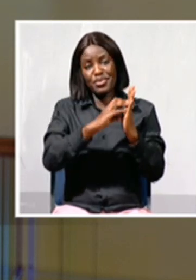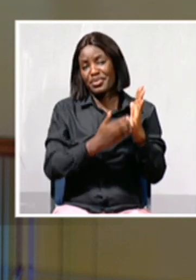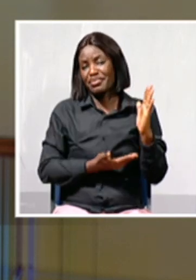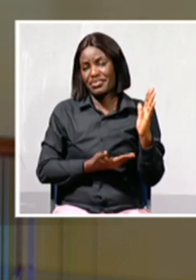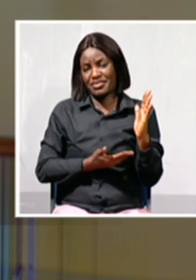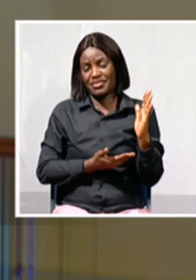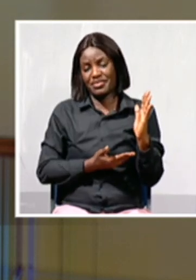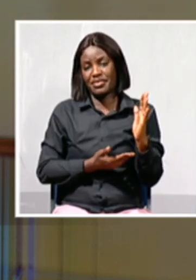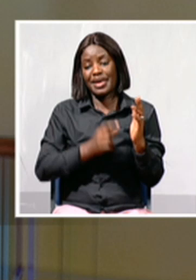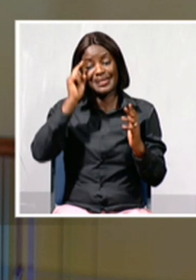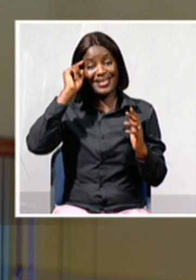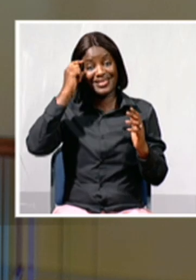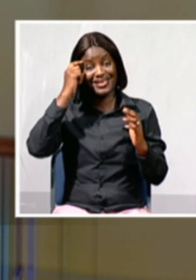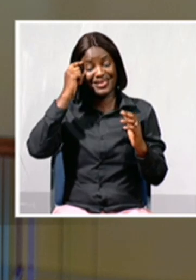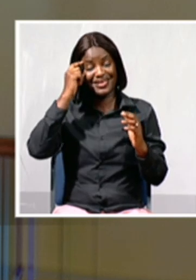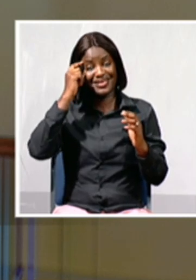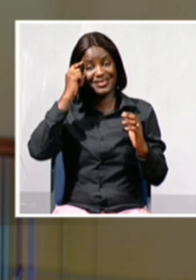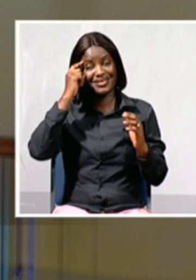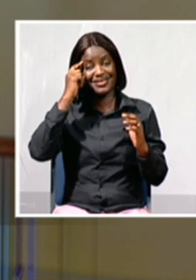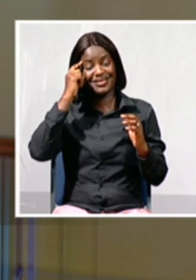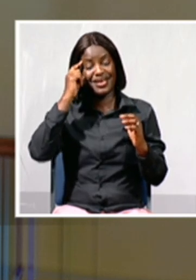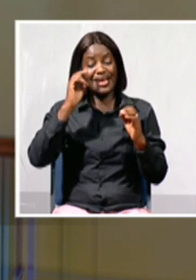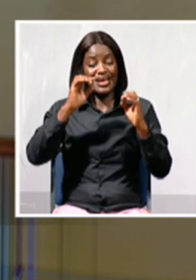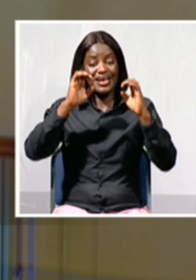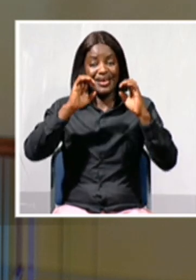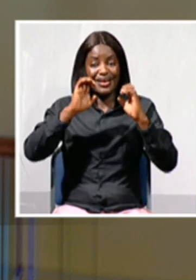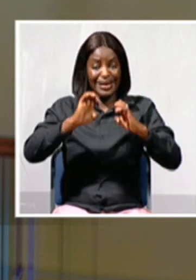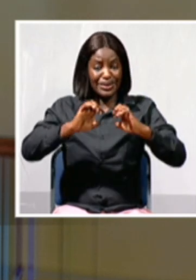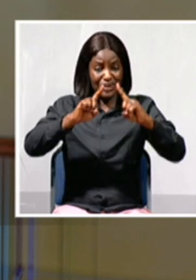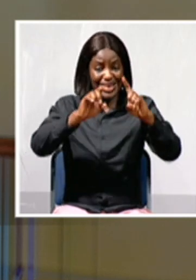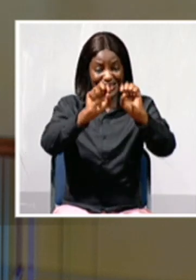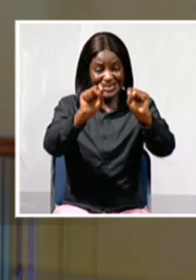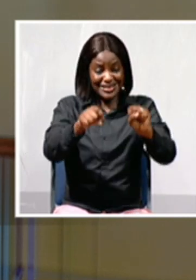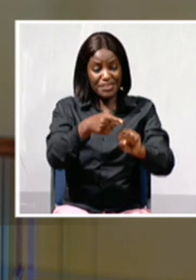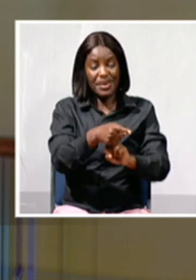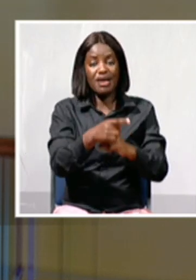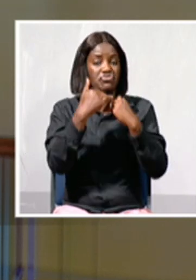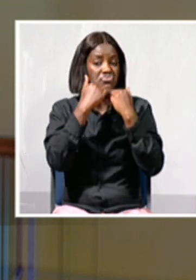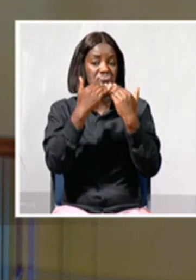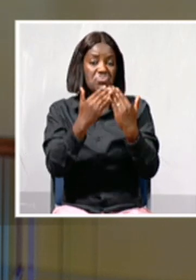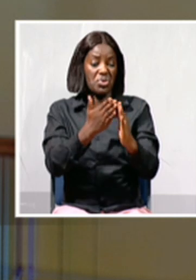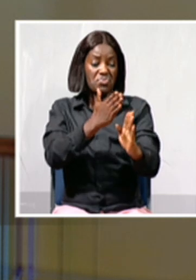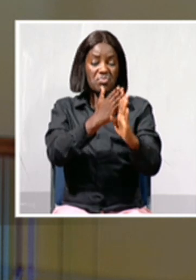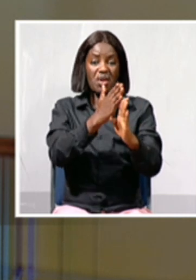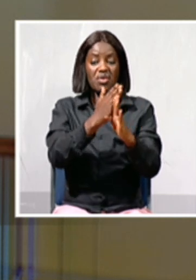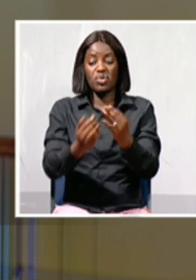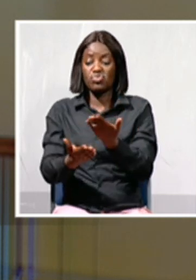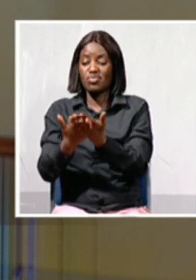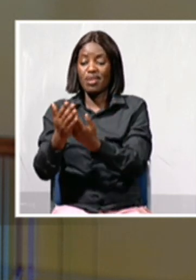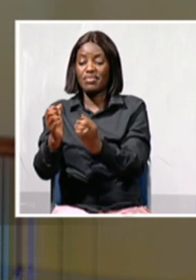system plays an important role for citizens to know why are we doing what we are doing. Thank you. And what